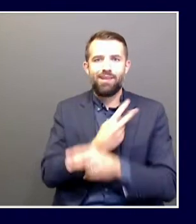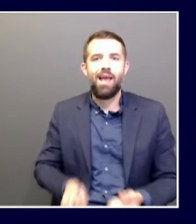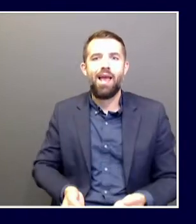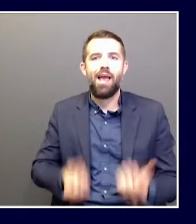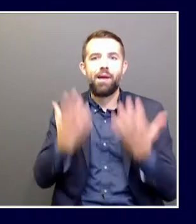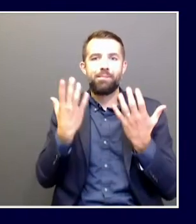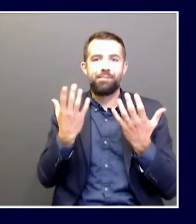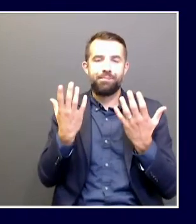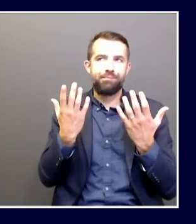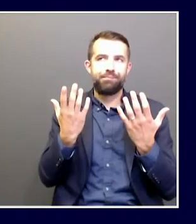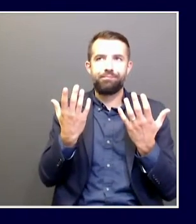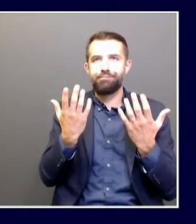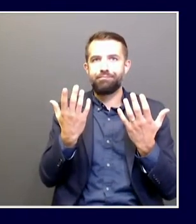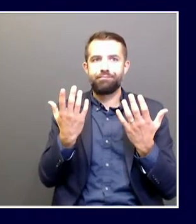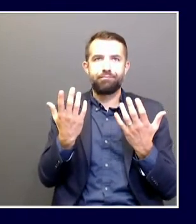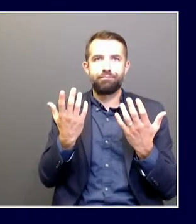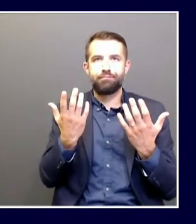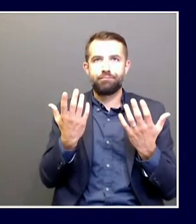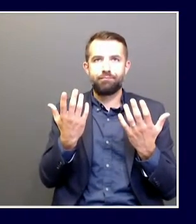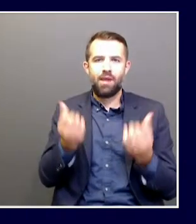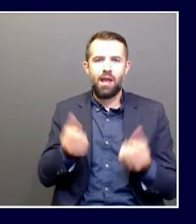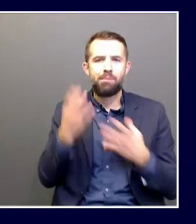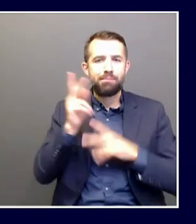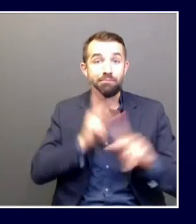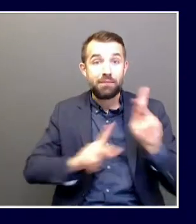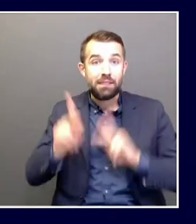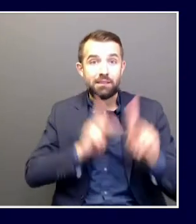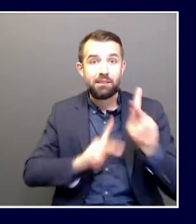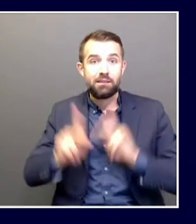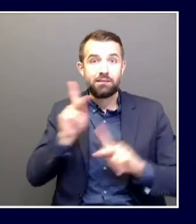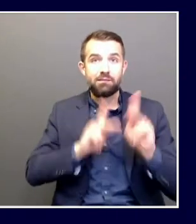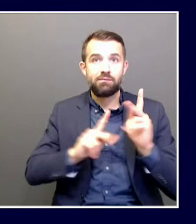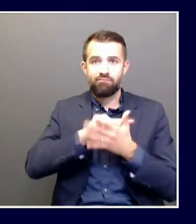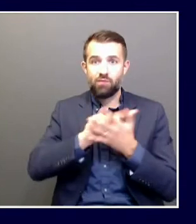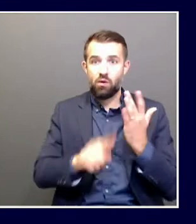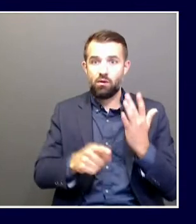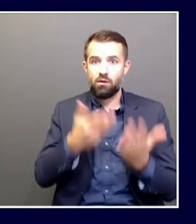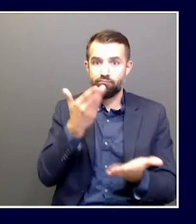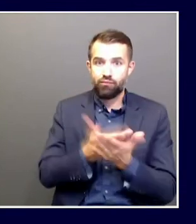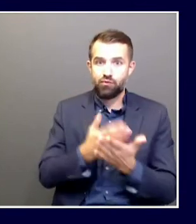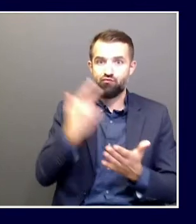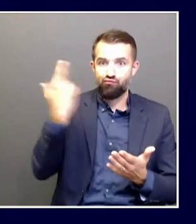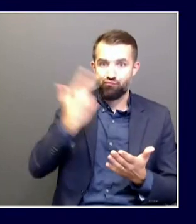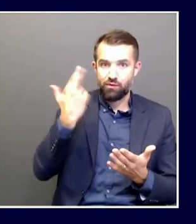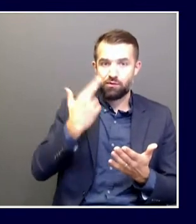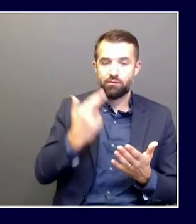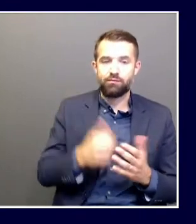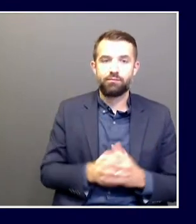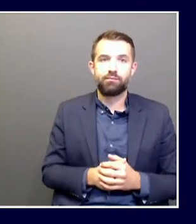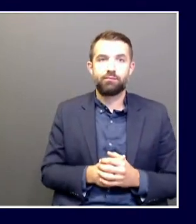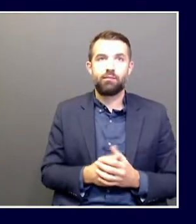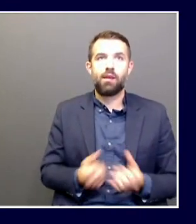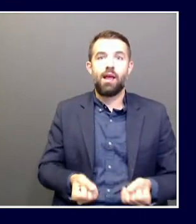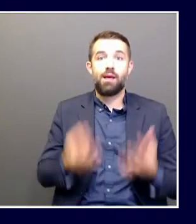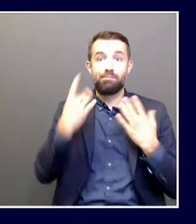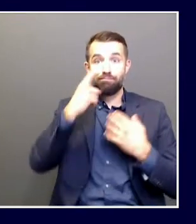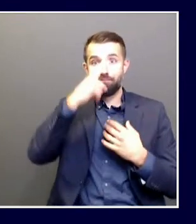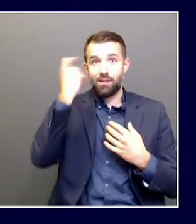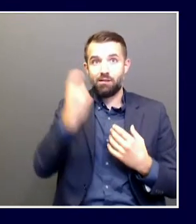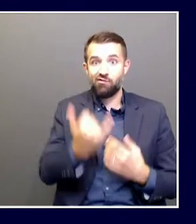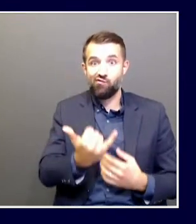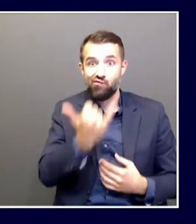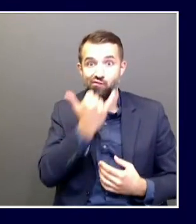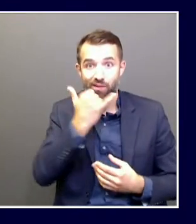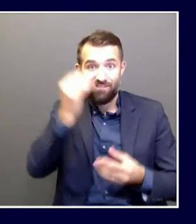misinformation play into vaccine hesitancy from what you guys can tell? Boy, I'll start, but again, Commissioner,